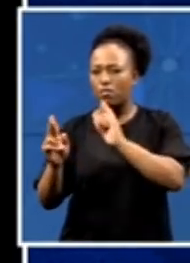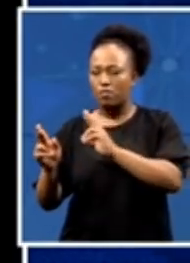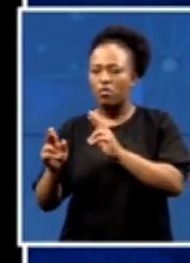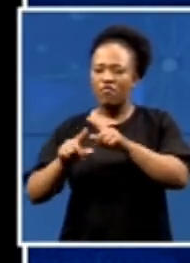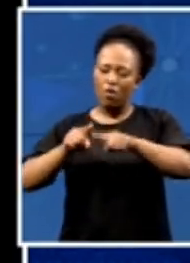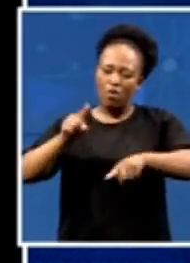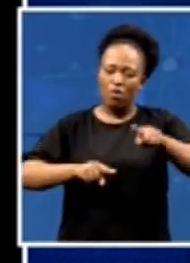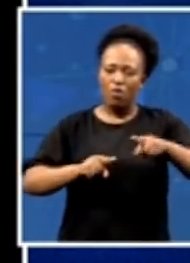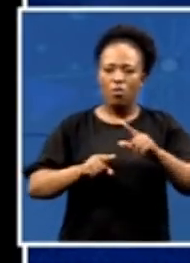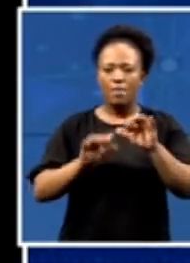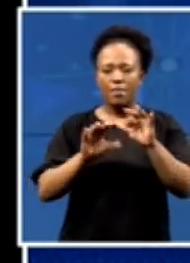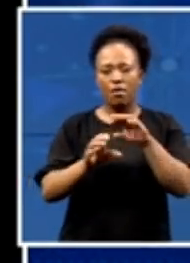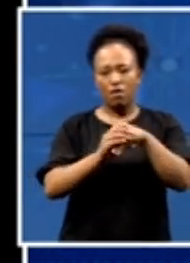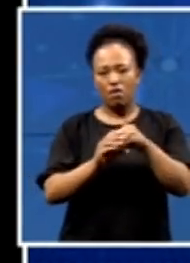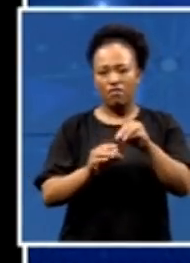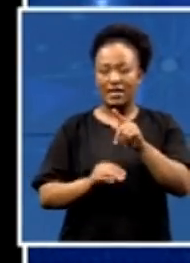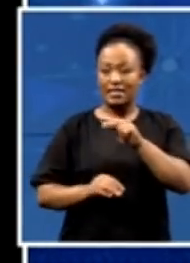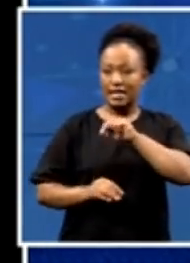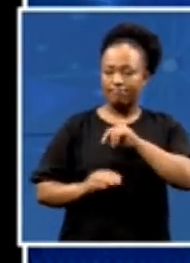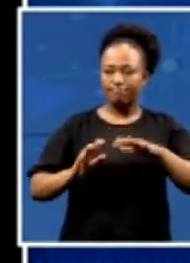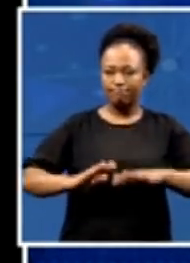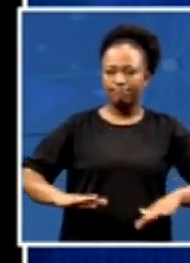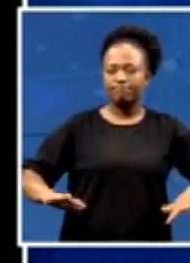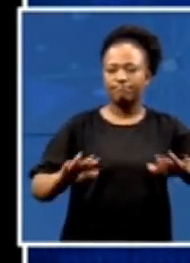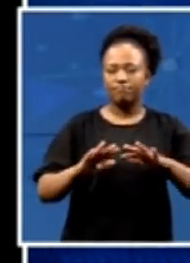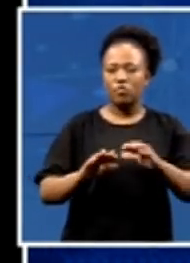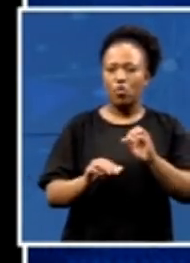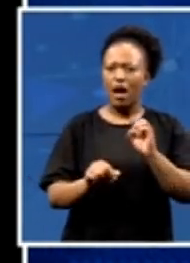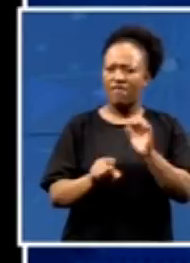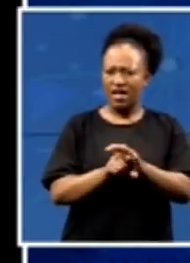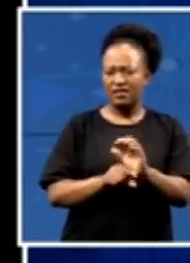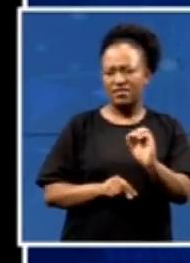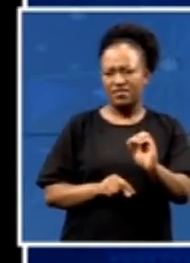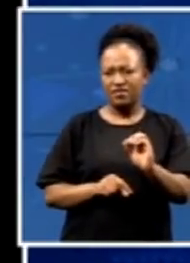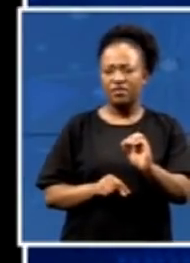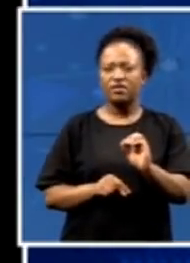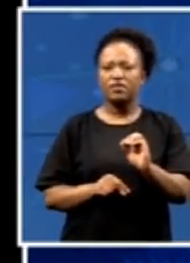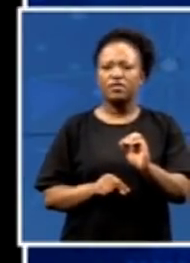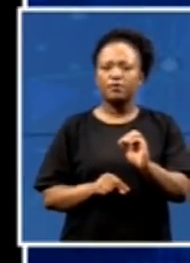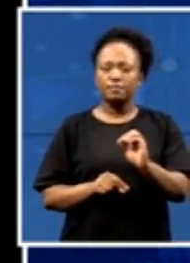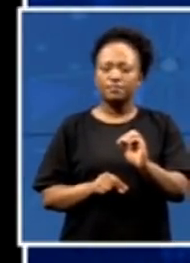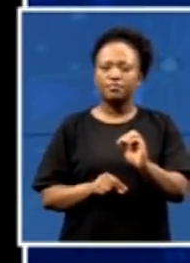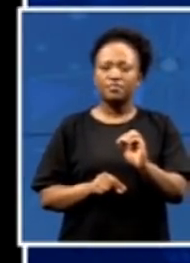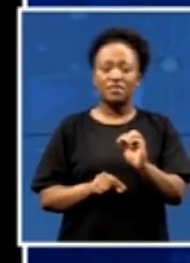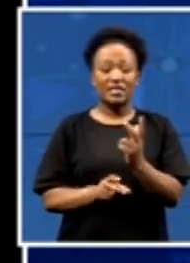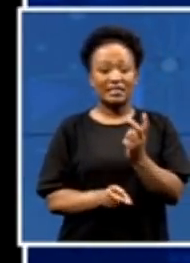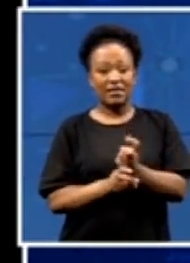KwaZulu-Natal that have been affected, because what makes this so difficult to ascertain information is